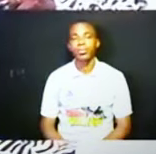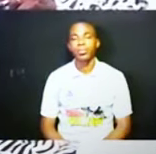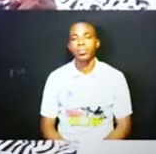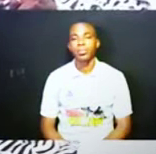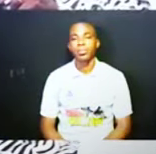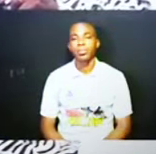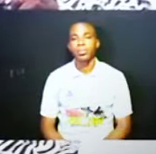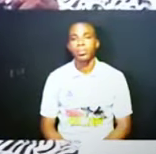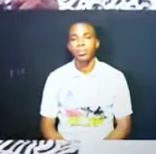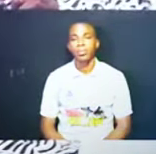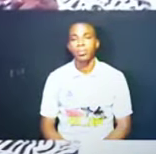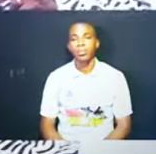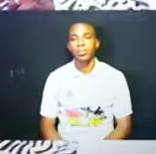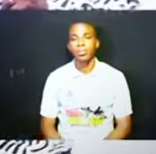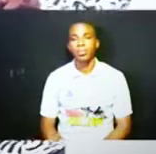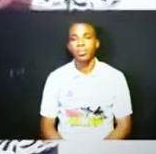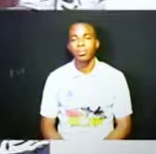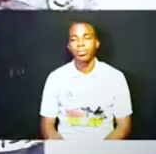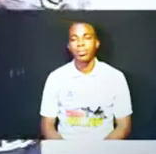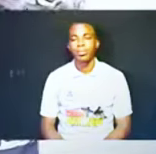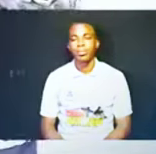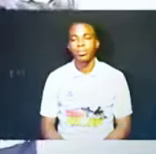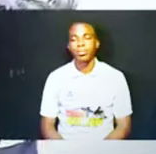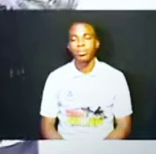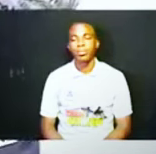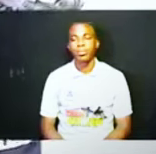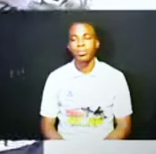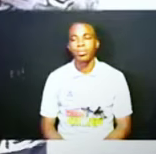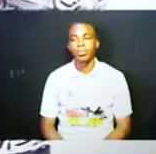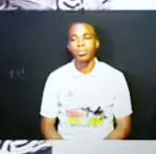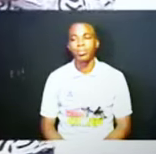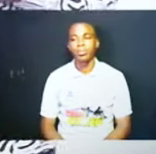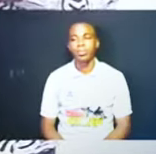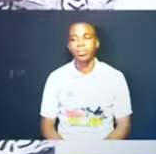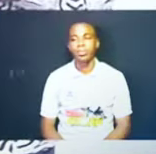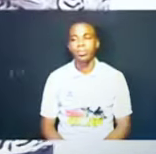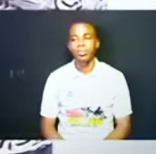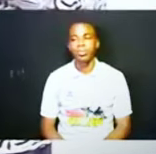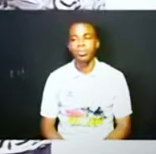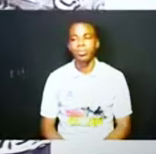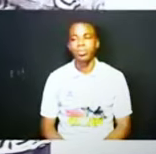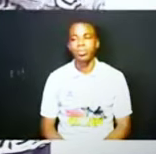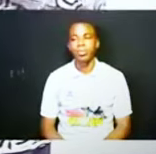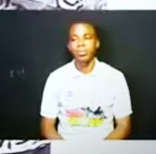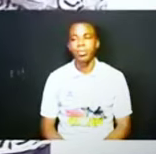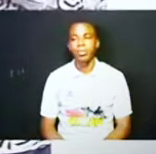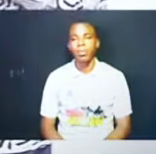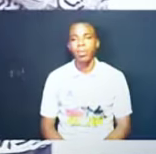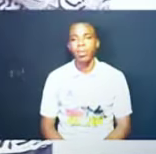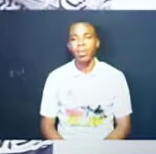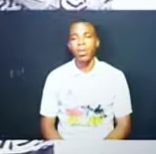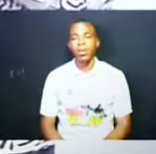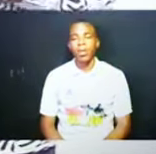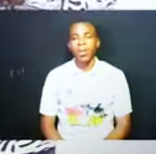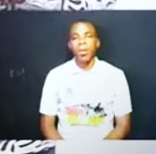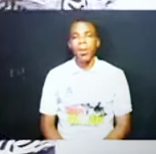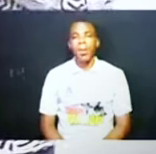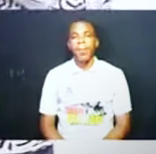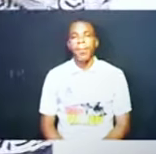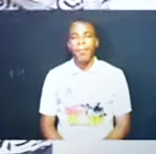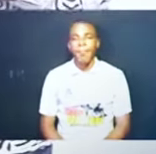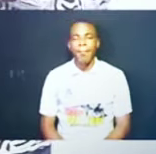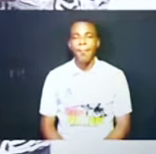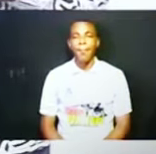Hebrew for woman, eti dumienu, enyimu dunayan. I say, muni ni penyina, ntem, enyino asumdiye, ne